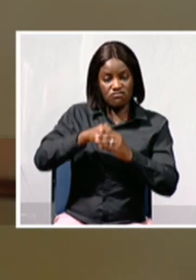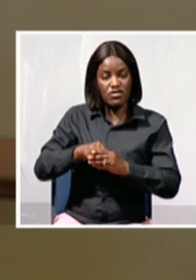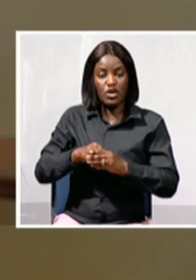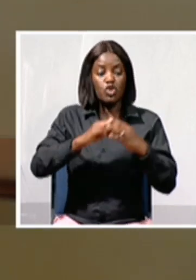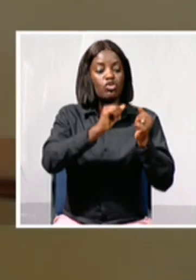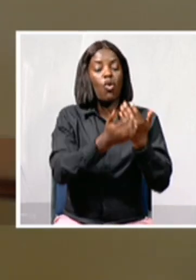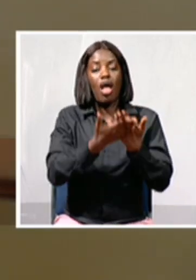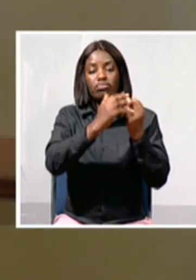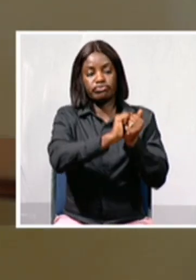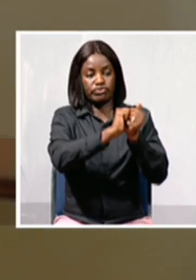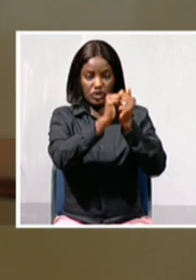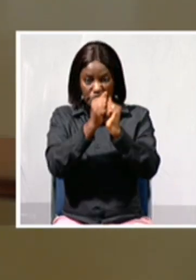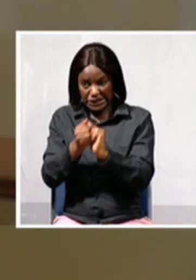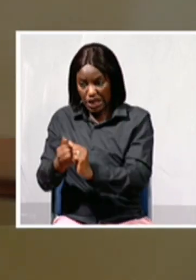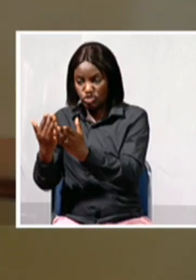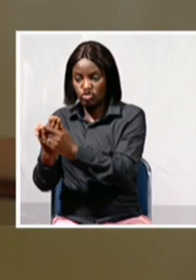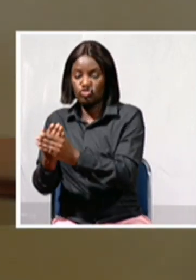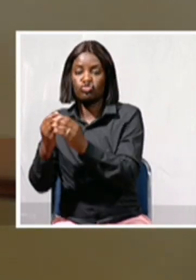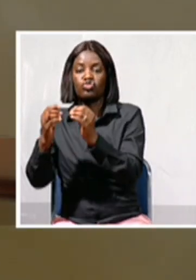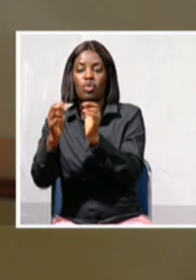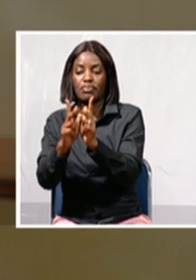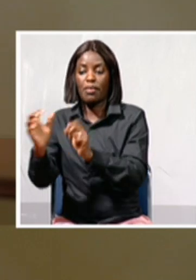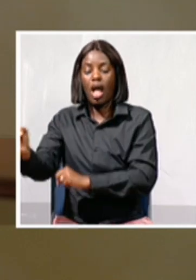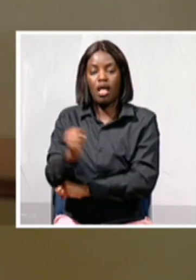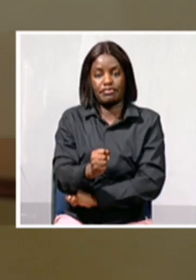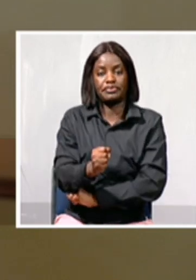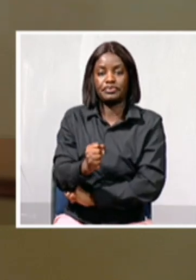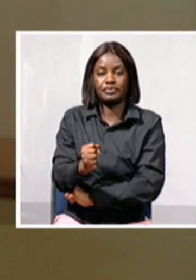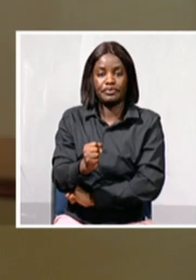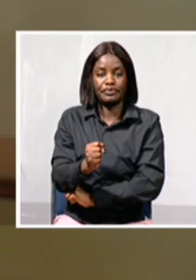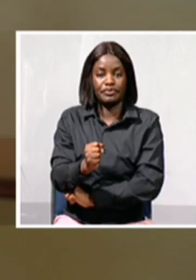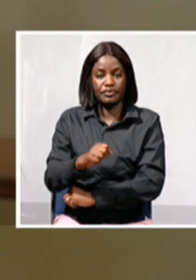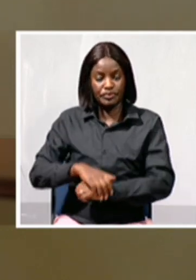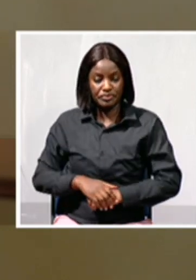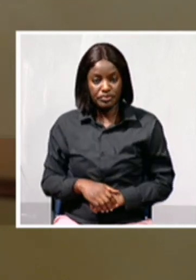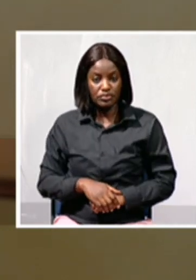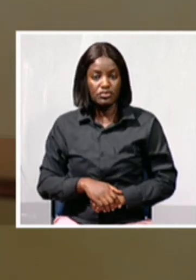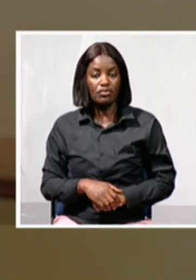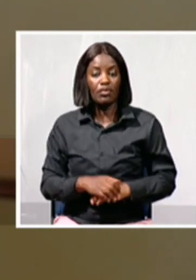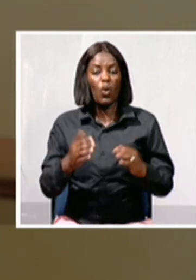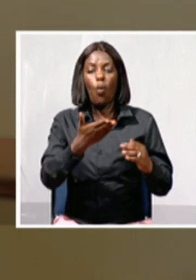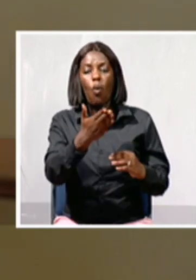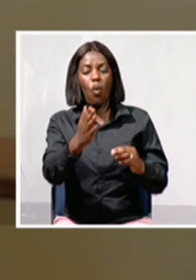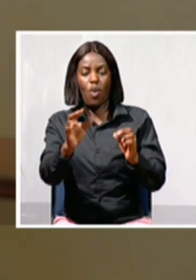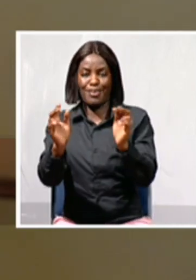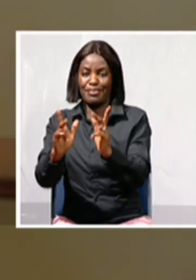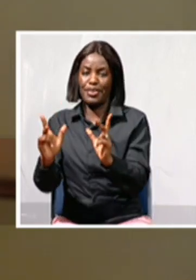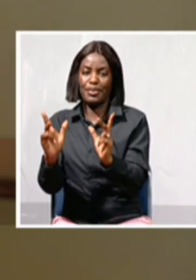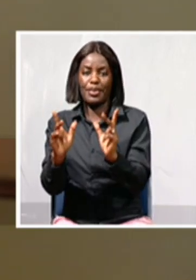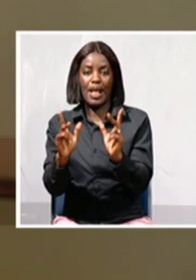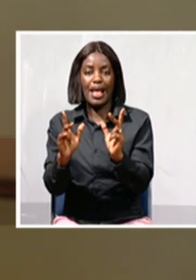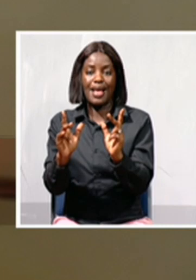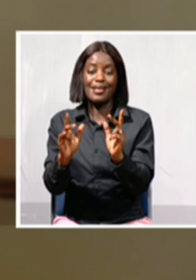about constitutional democracy, that everyone in terms of our constitution have the right to